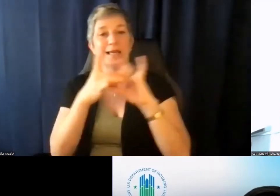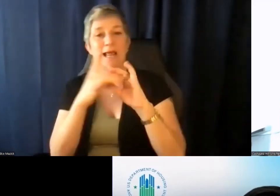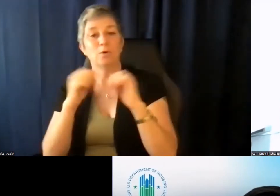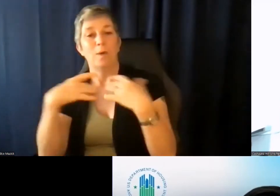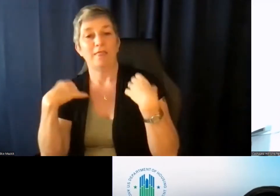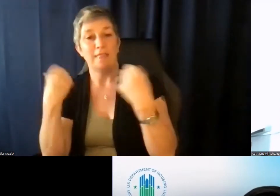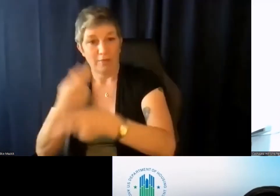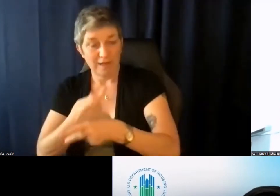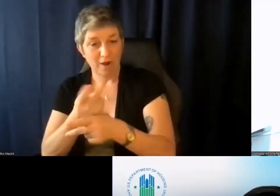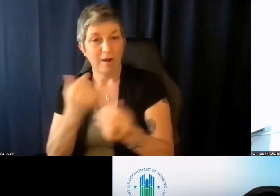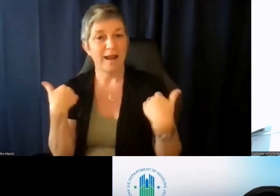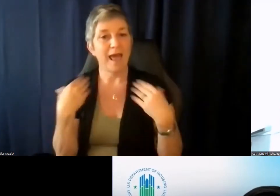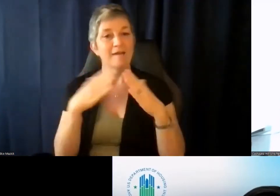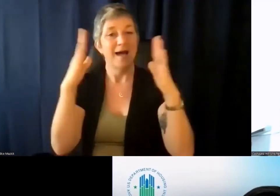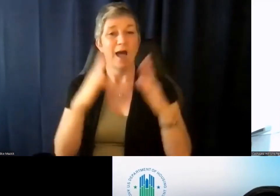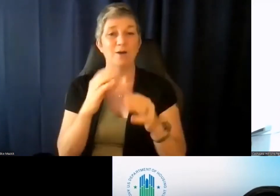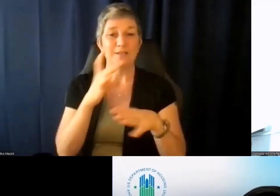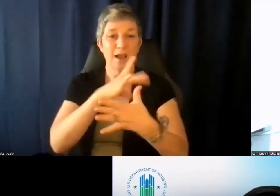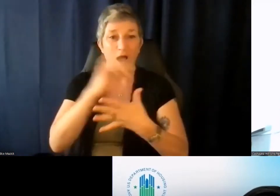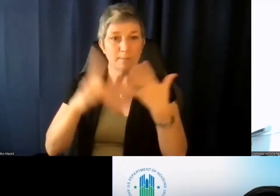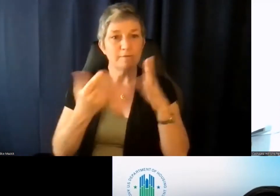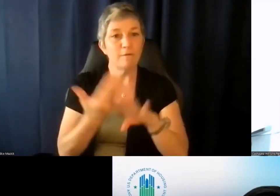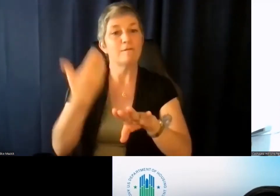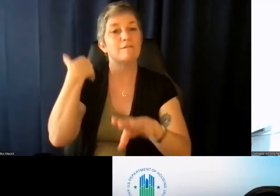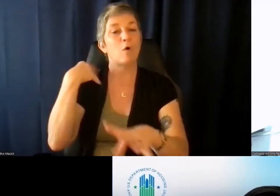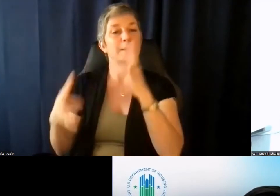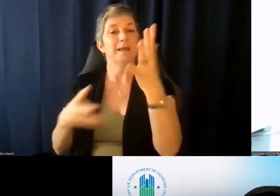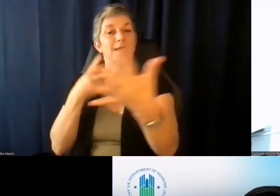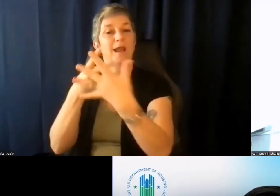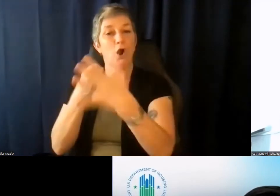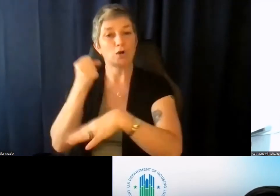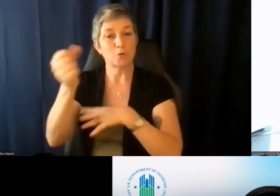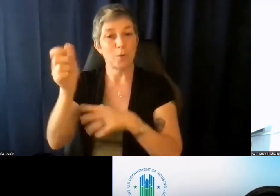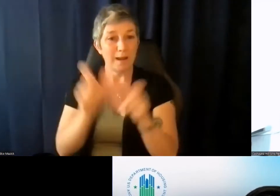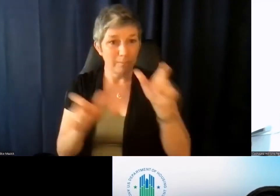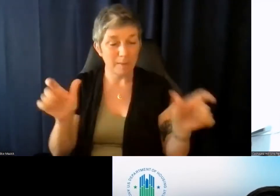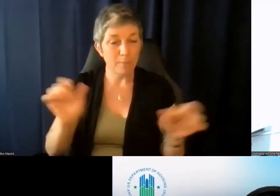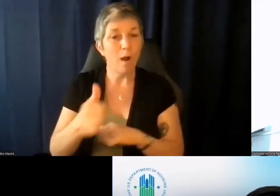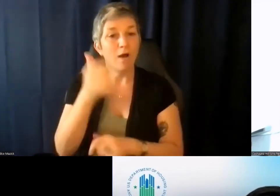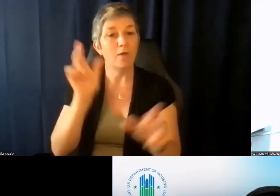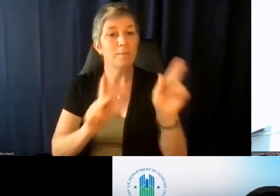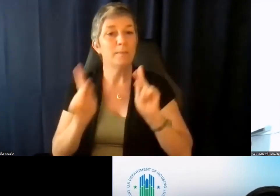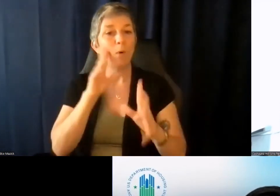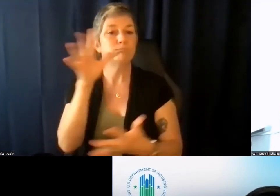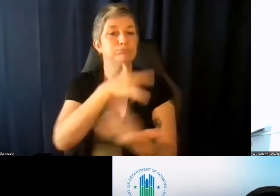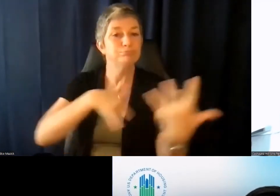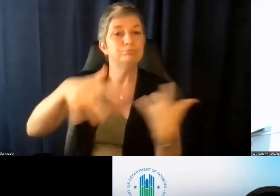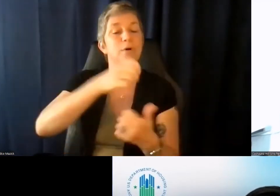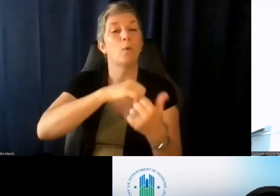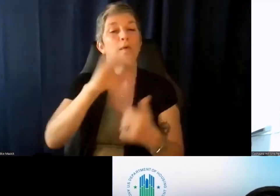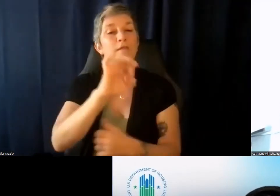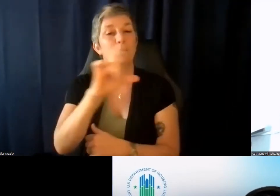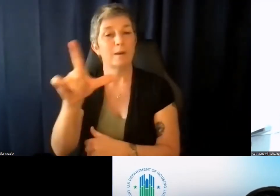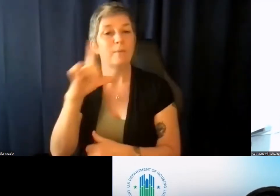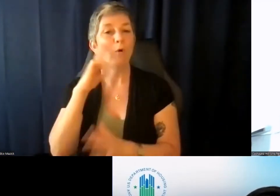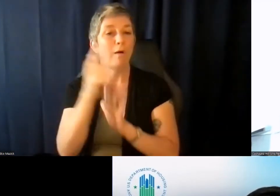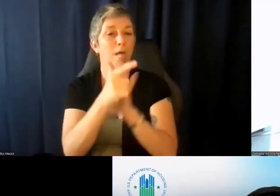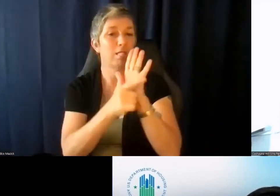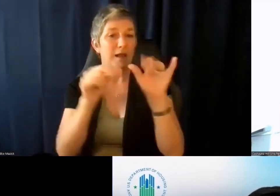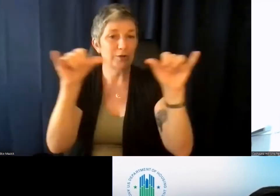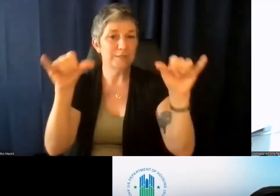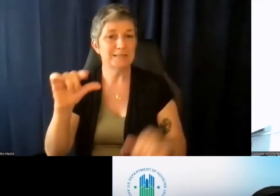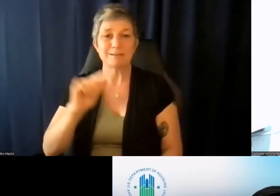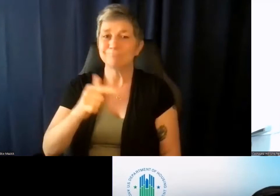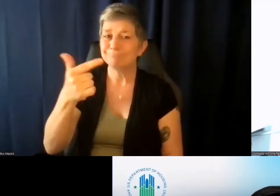create housing options for formerly incarcerated people and others who have interacted with the criminal legal system. Richard,